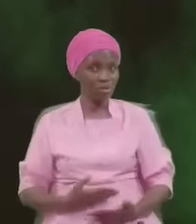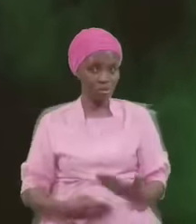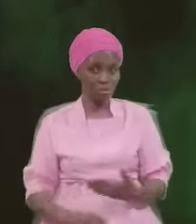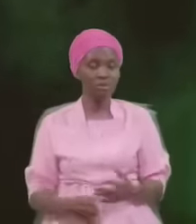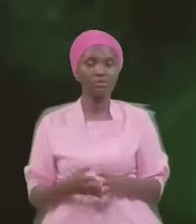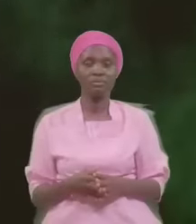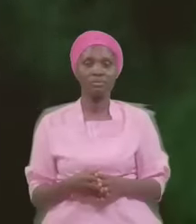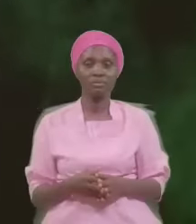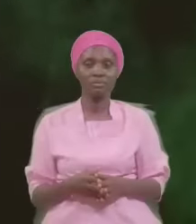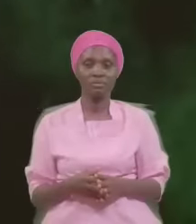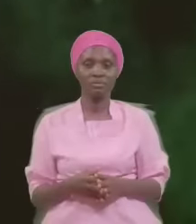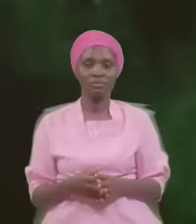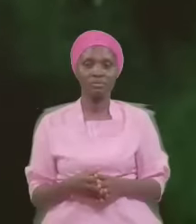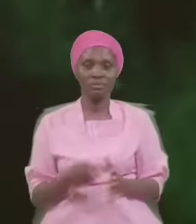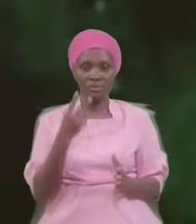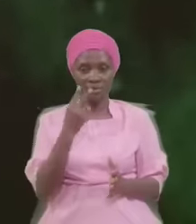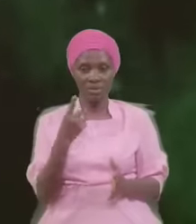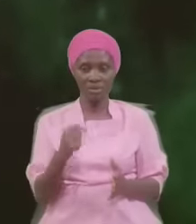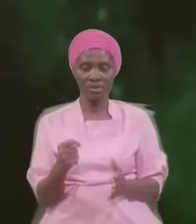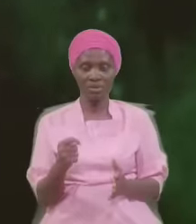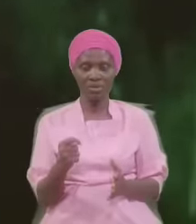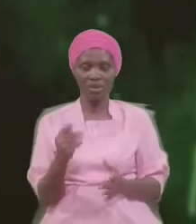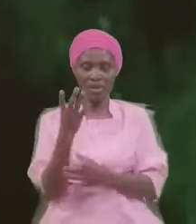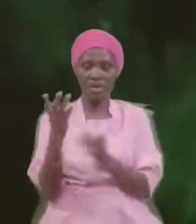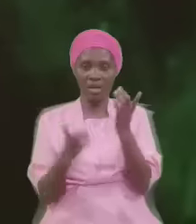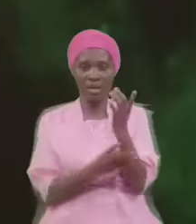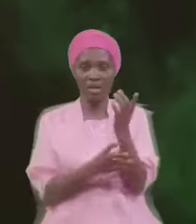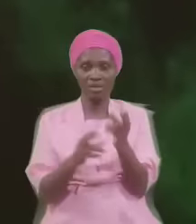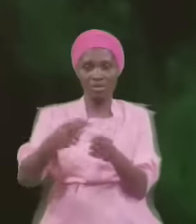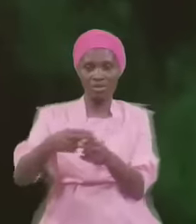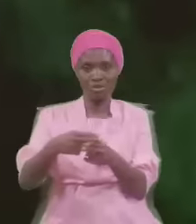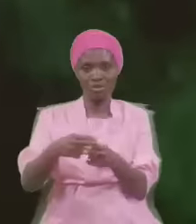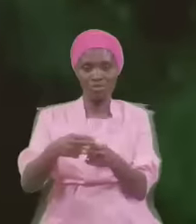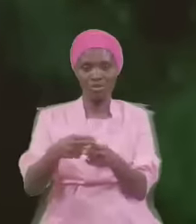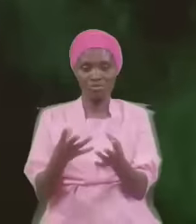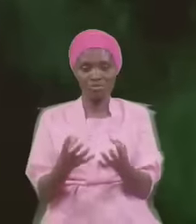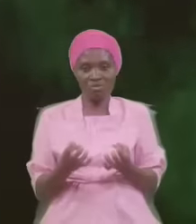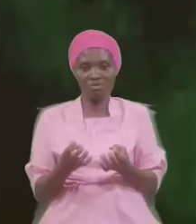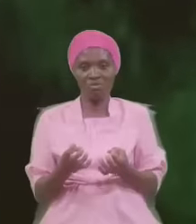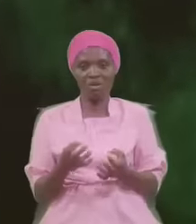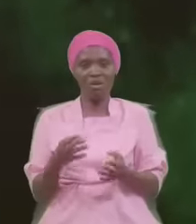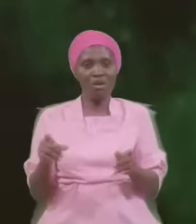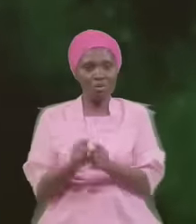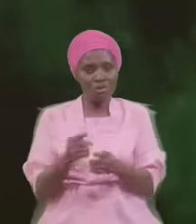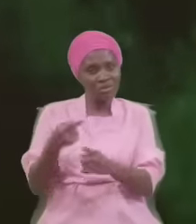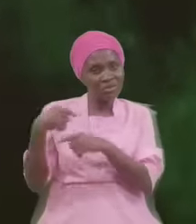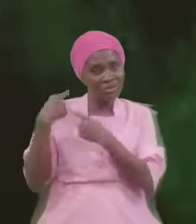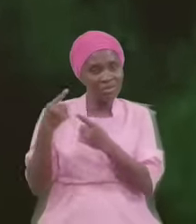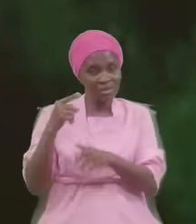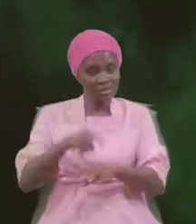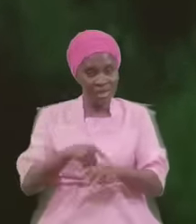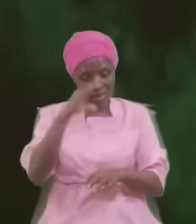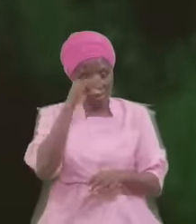arms, shriveled, short, withered, even from the time the fellow was born. Look at the